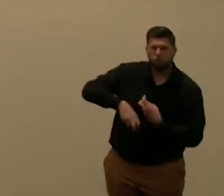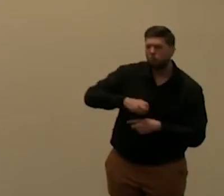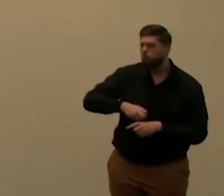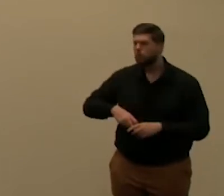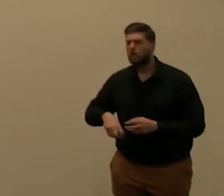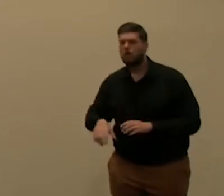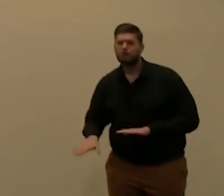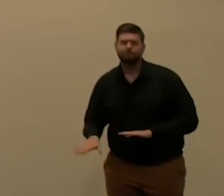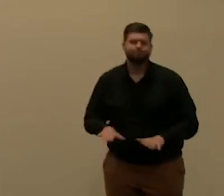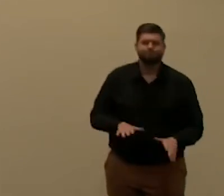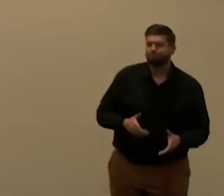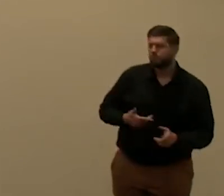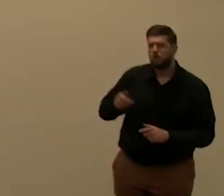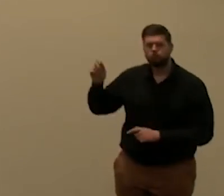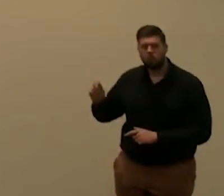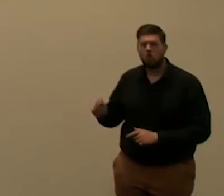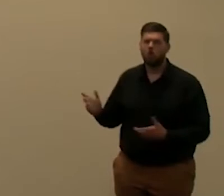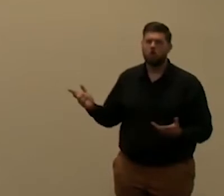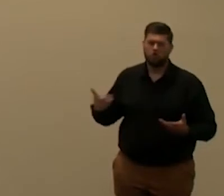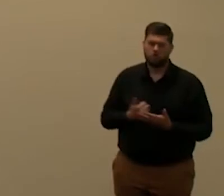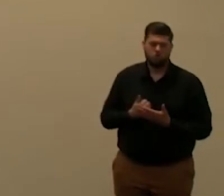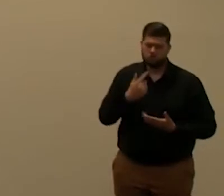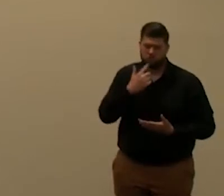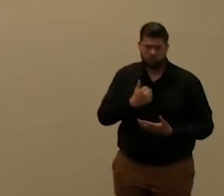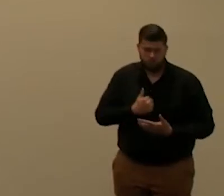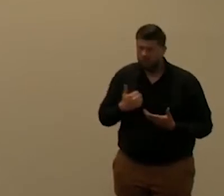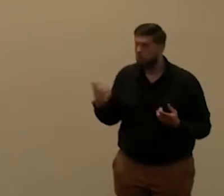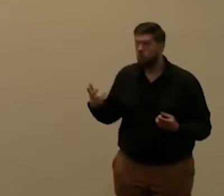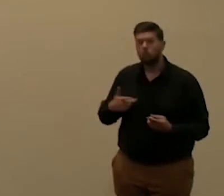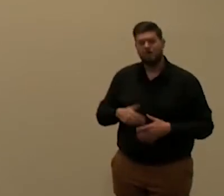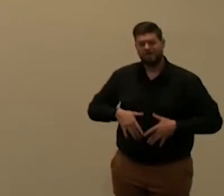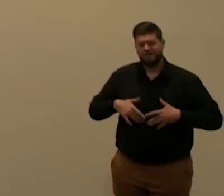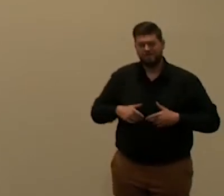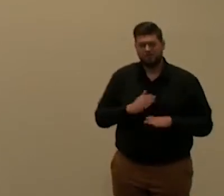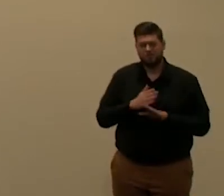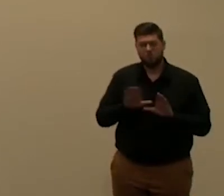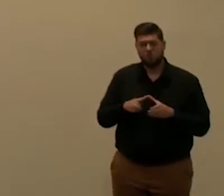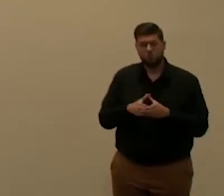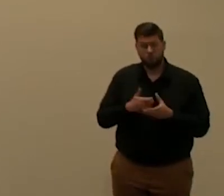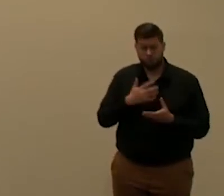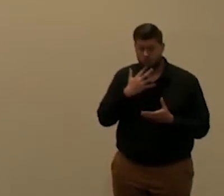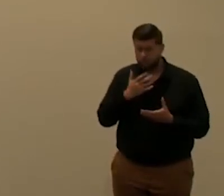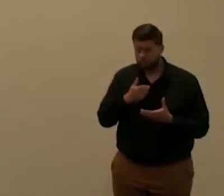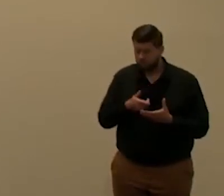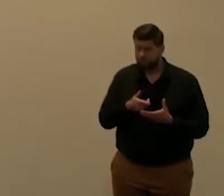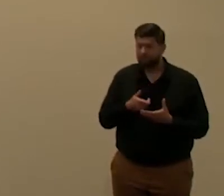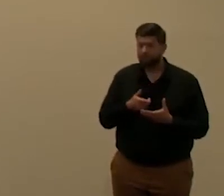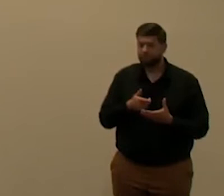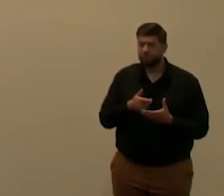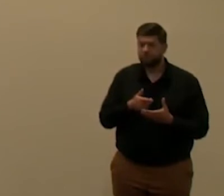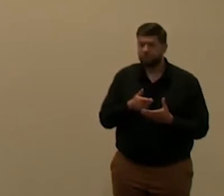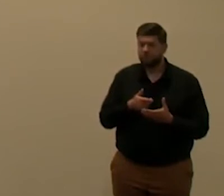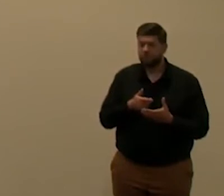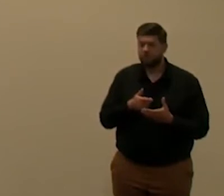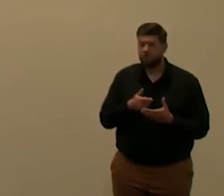on whiteboards all the time. So I feel like workshops, even definitely when it's with customers,